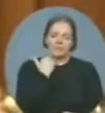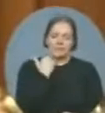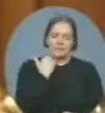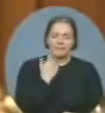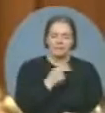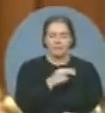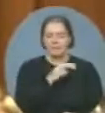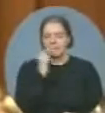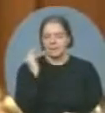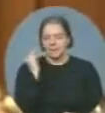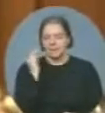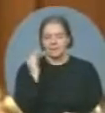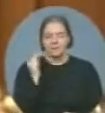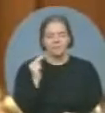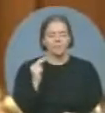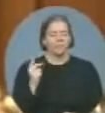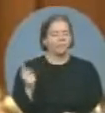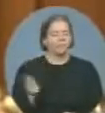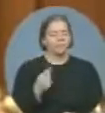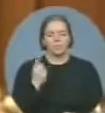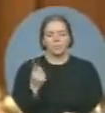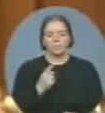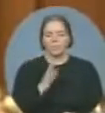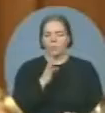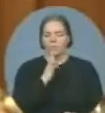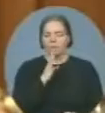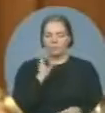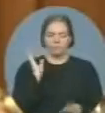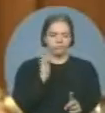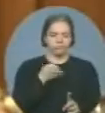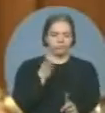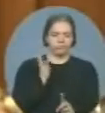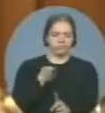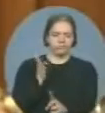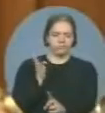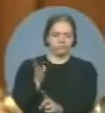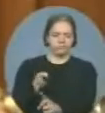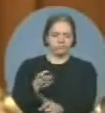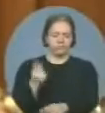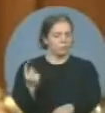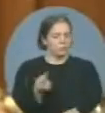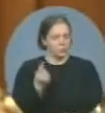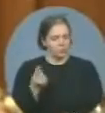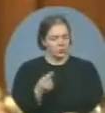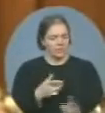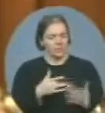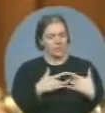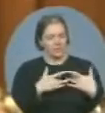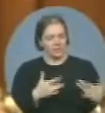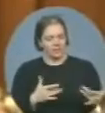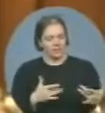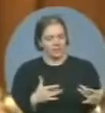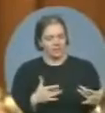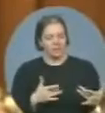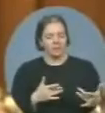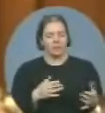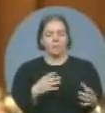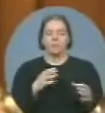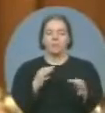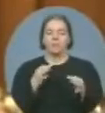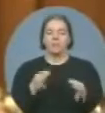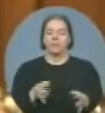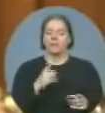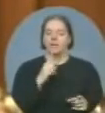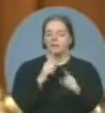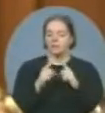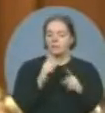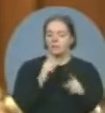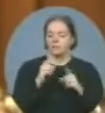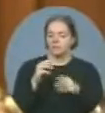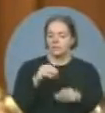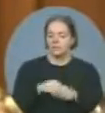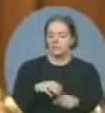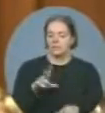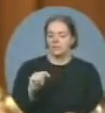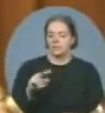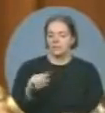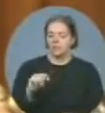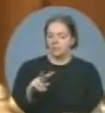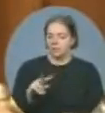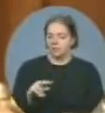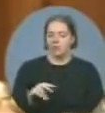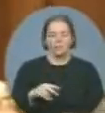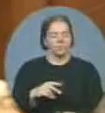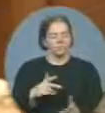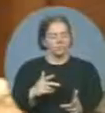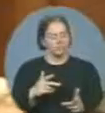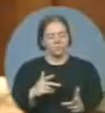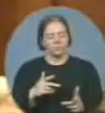who was straightforward. He spoke the truth in those television interviews. He spoke the truth on the record when he said no such offer was made. We trust Chuck Cadman.